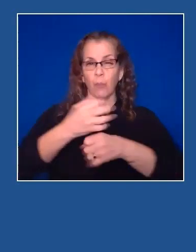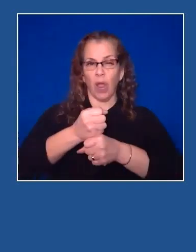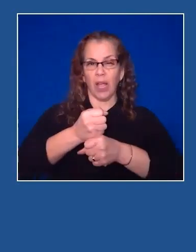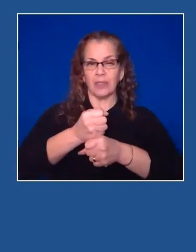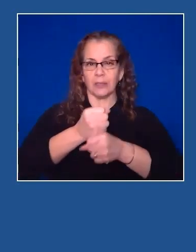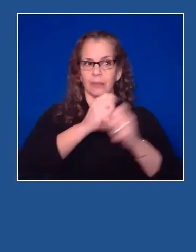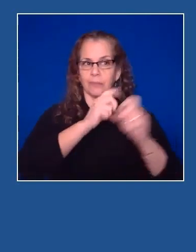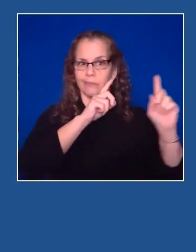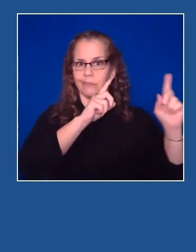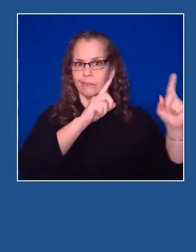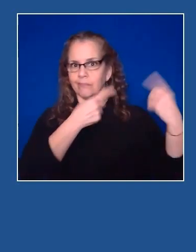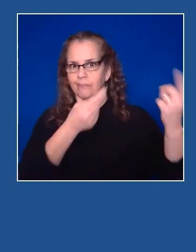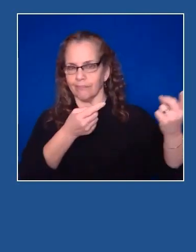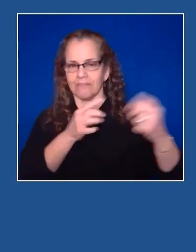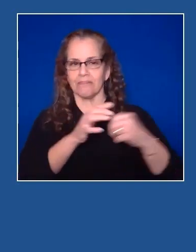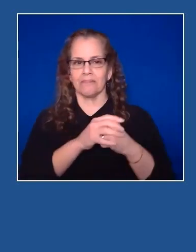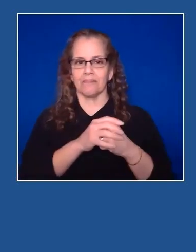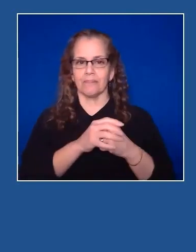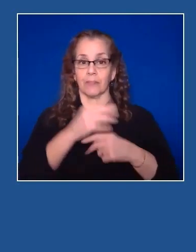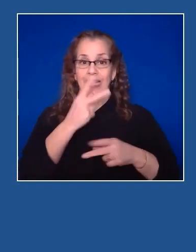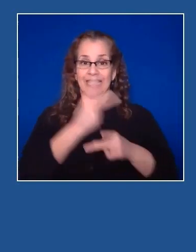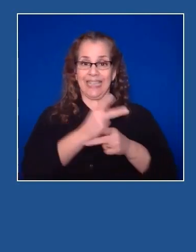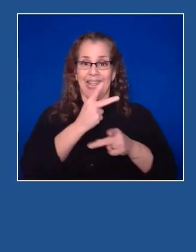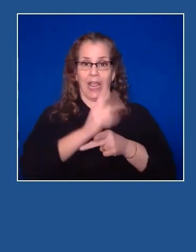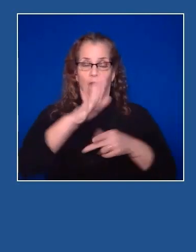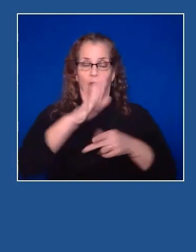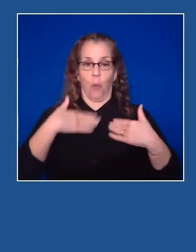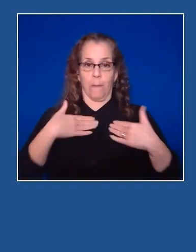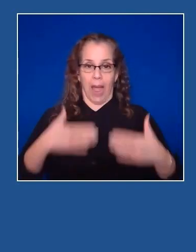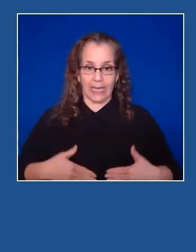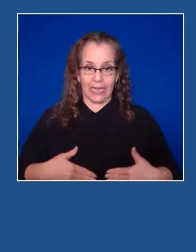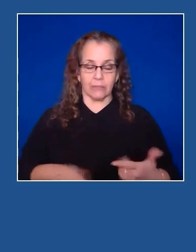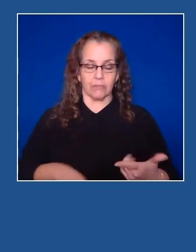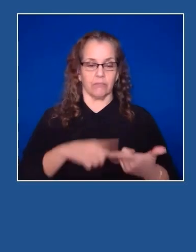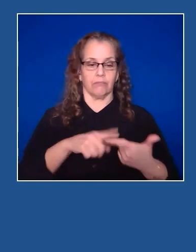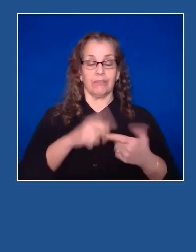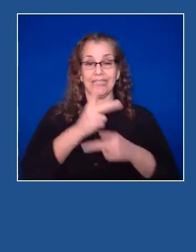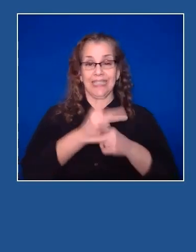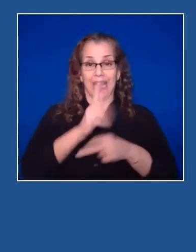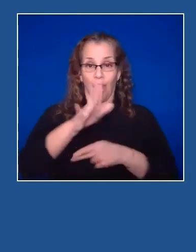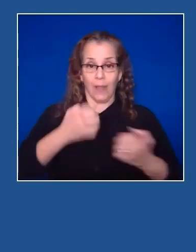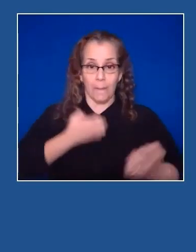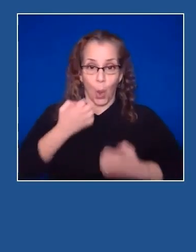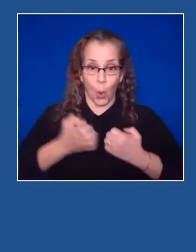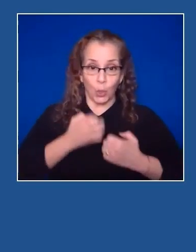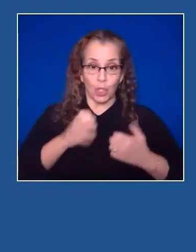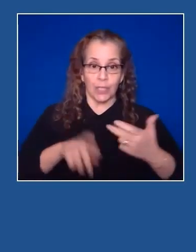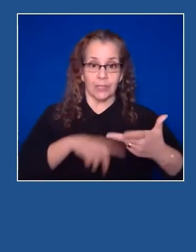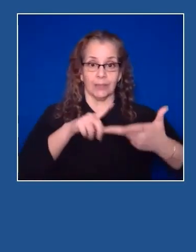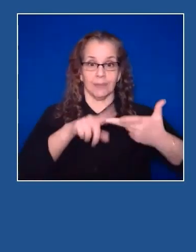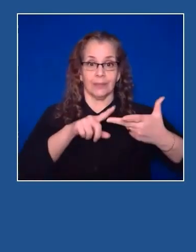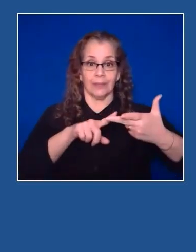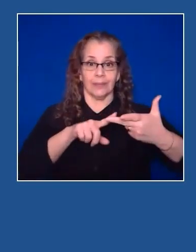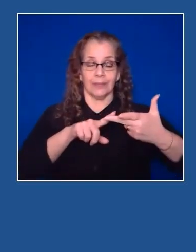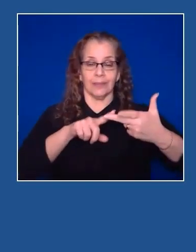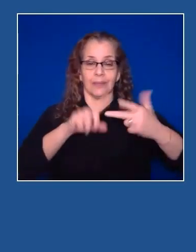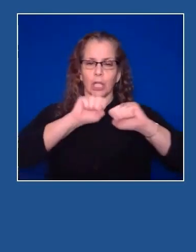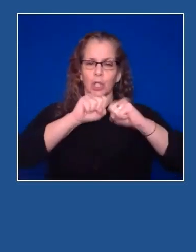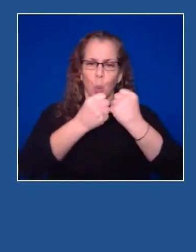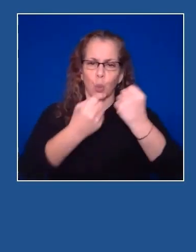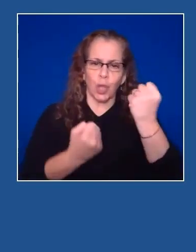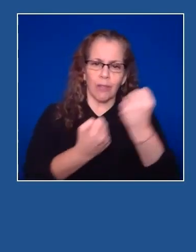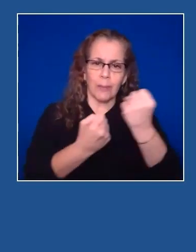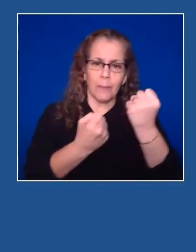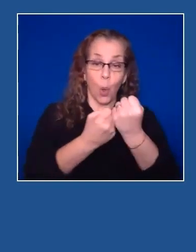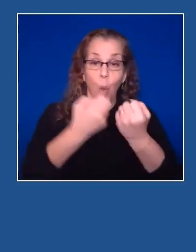been, take care of your body, take care of your emotions, get social support, have more